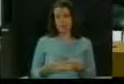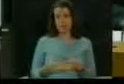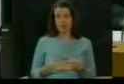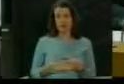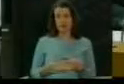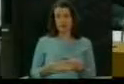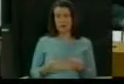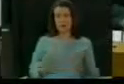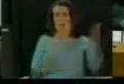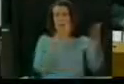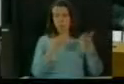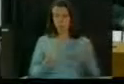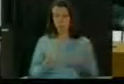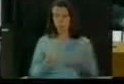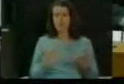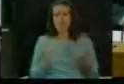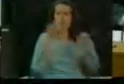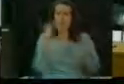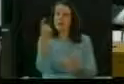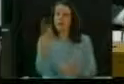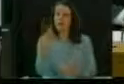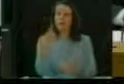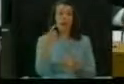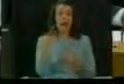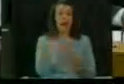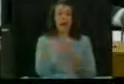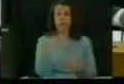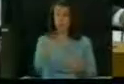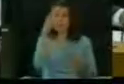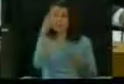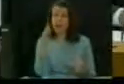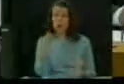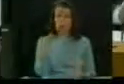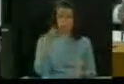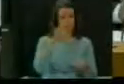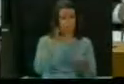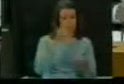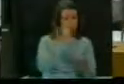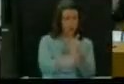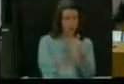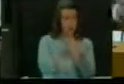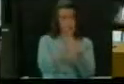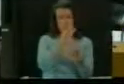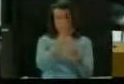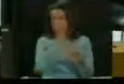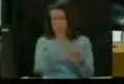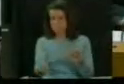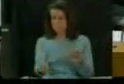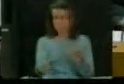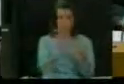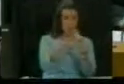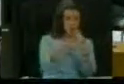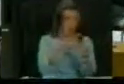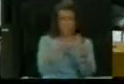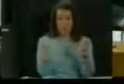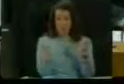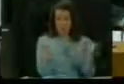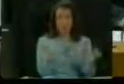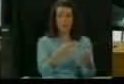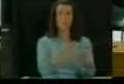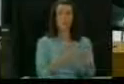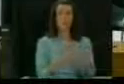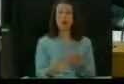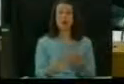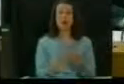recommendation. You can do with it what you will. You can vote it up, you can vote it down, you can amend it, you can throw it away if you want to. All we're